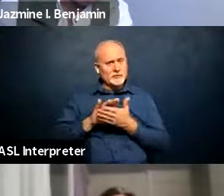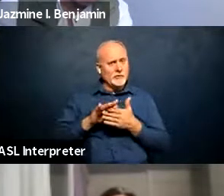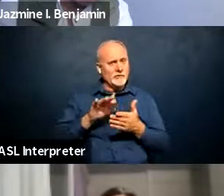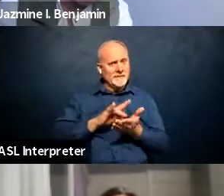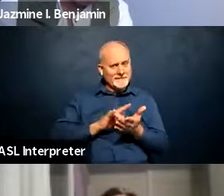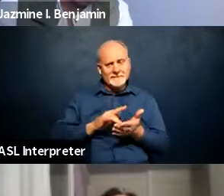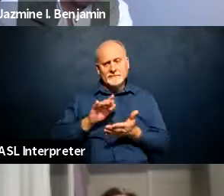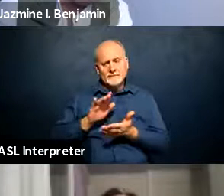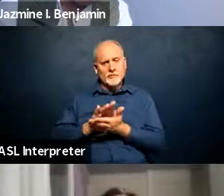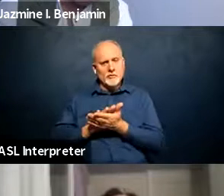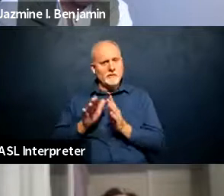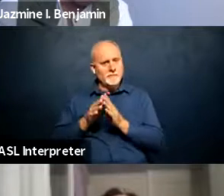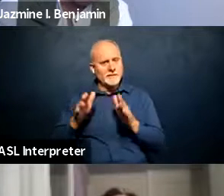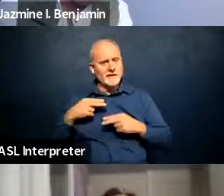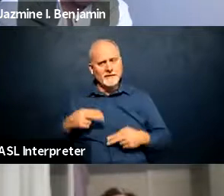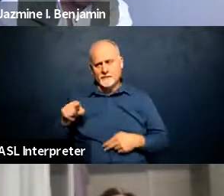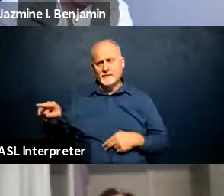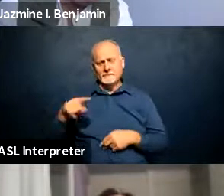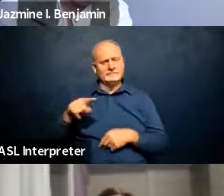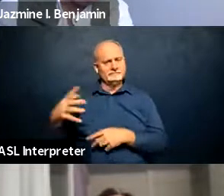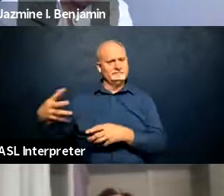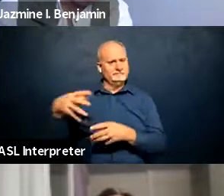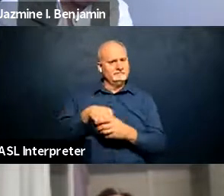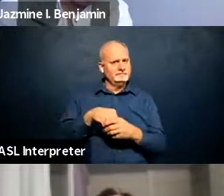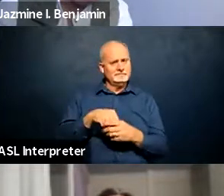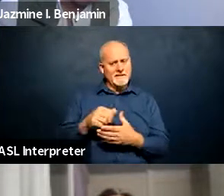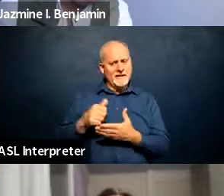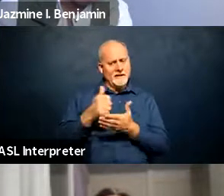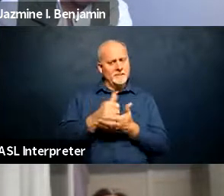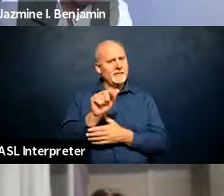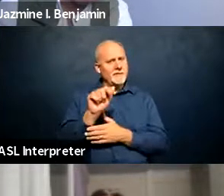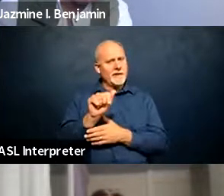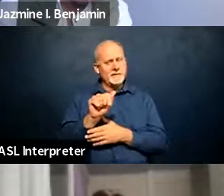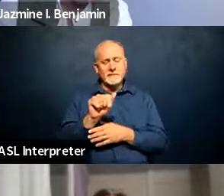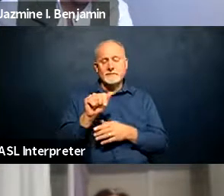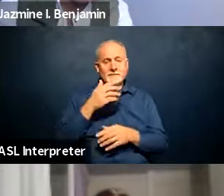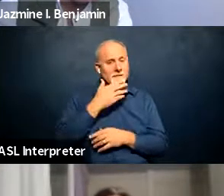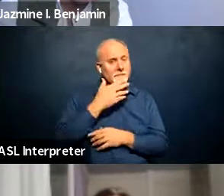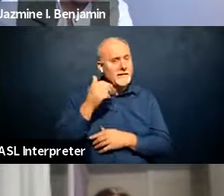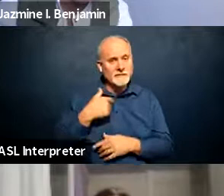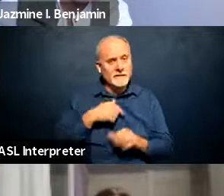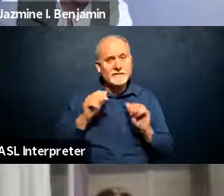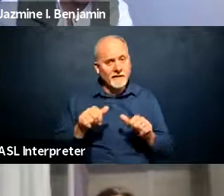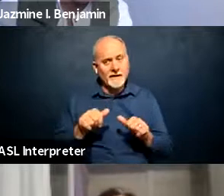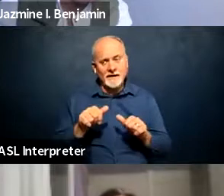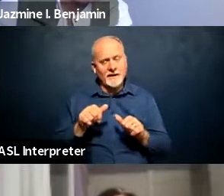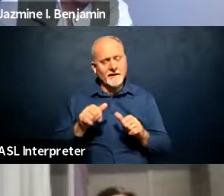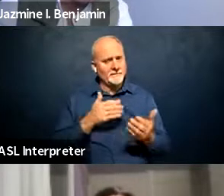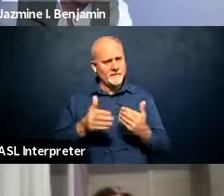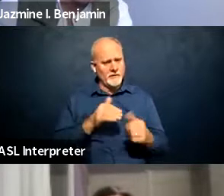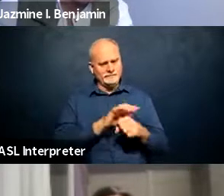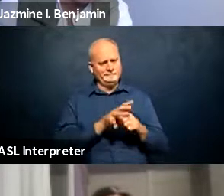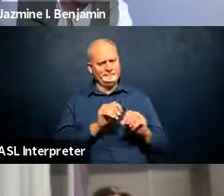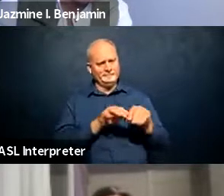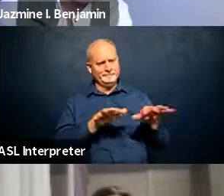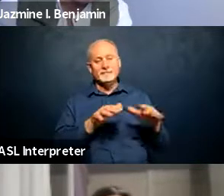Public Health are all playing vital roles in helping Alabama be the best that it can be in the midst of this pandemic. Thank